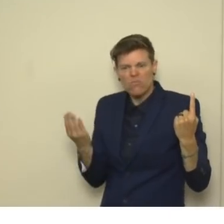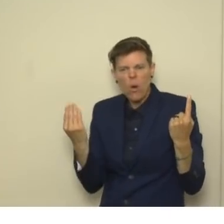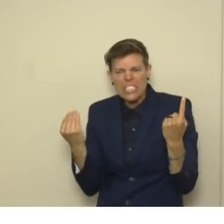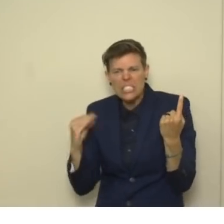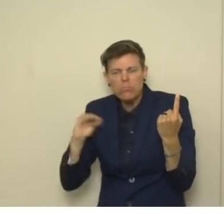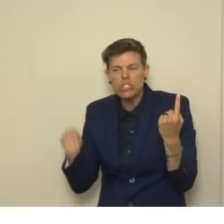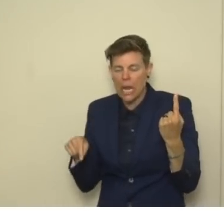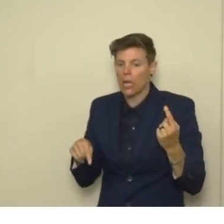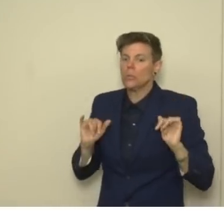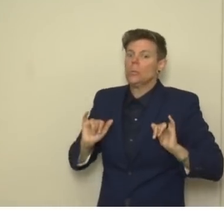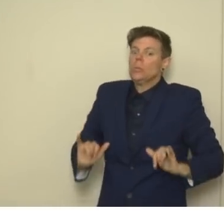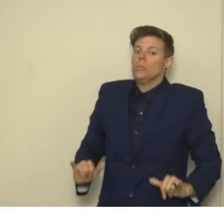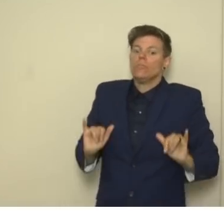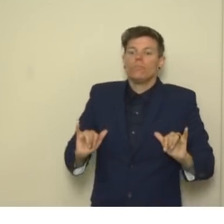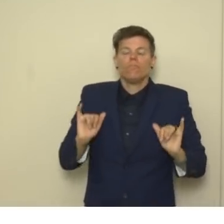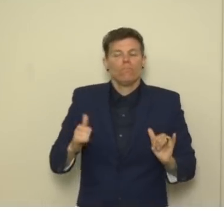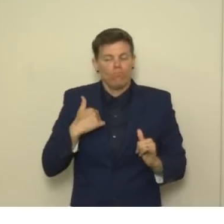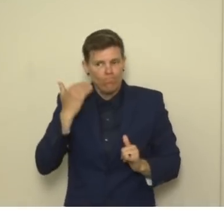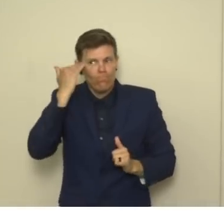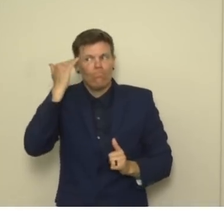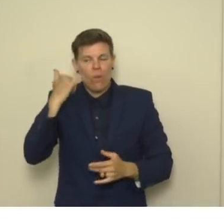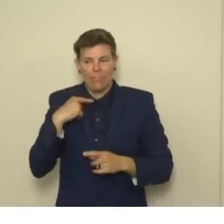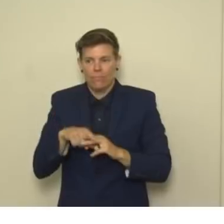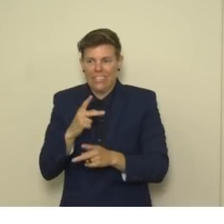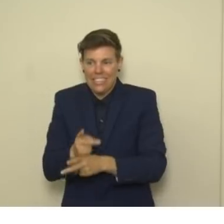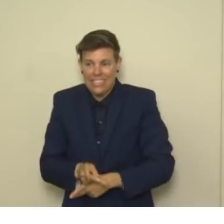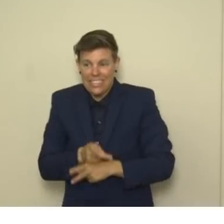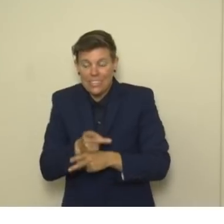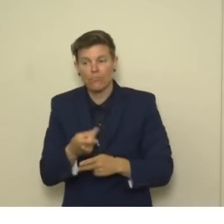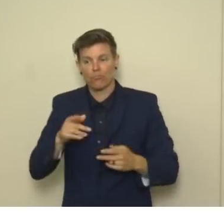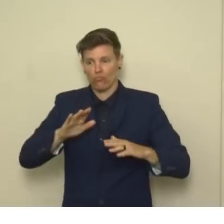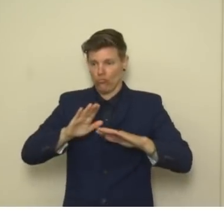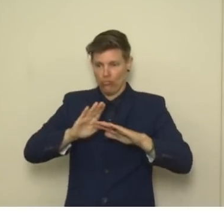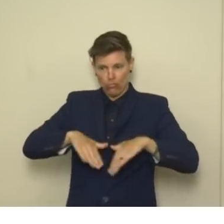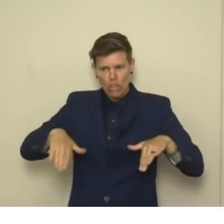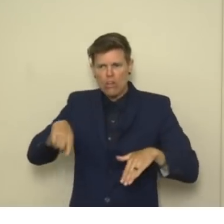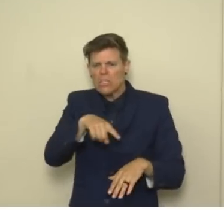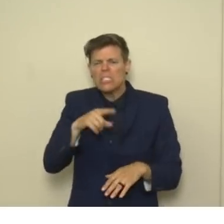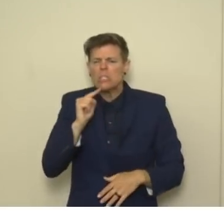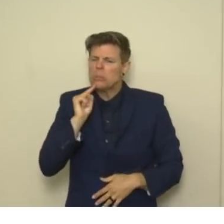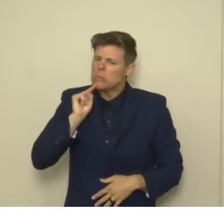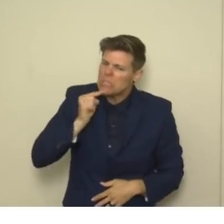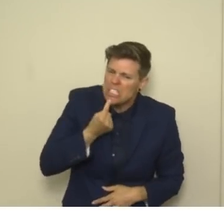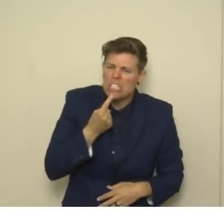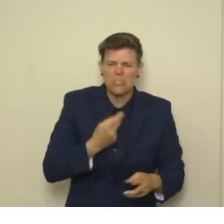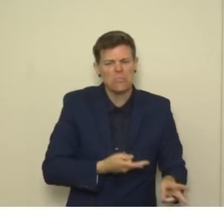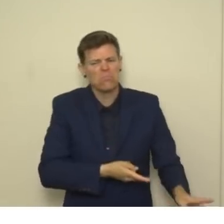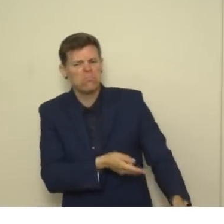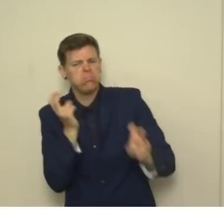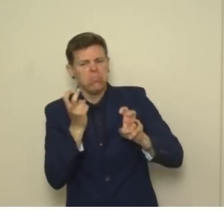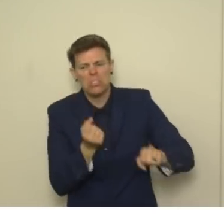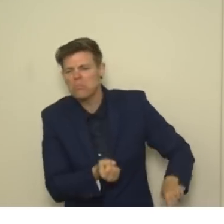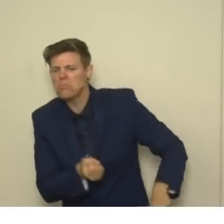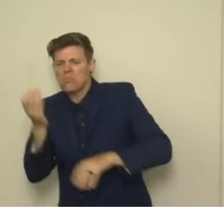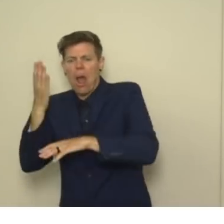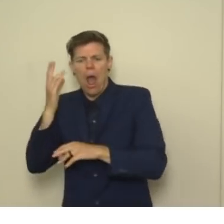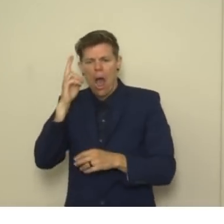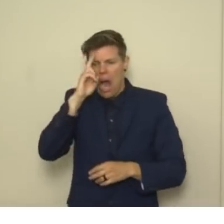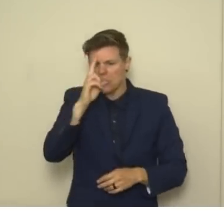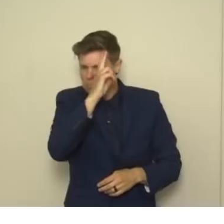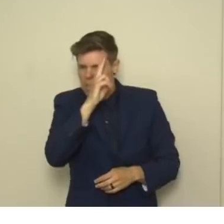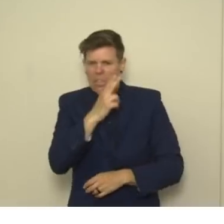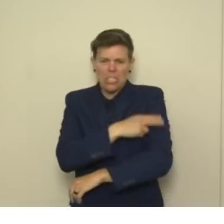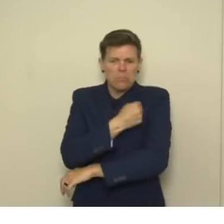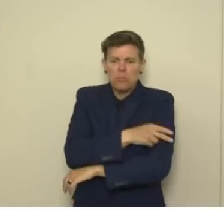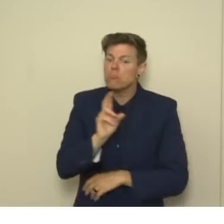the vast majority of these children are not being hospitalized, but something to bear a close watch. People debated about whether I should